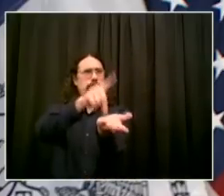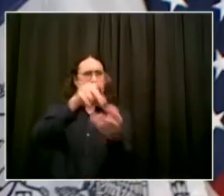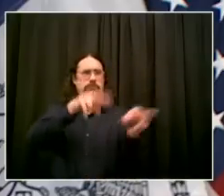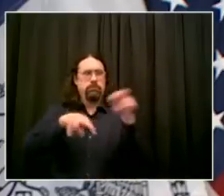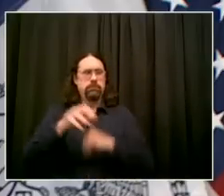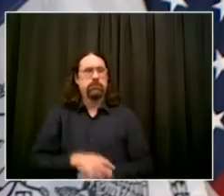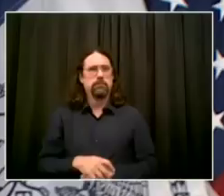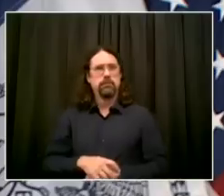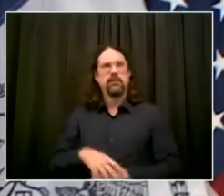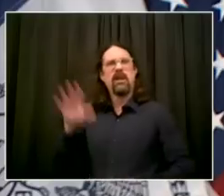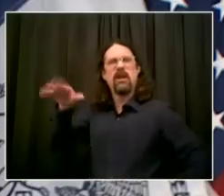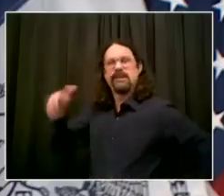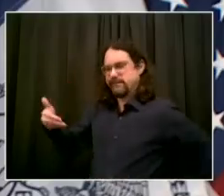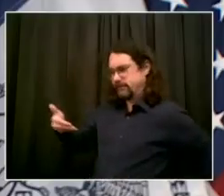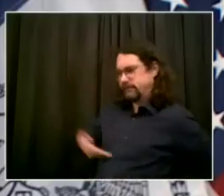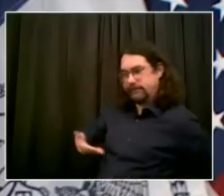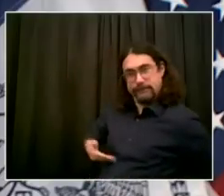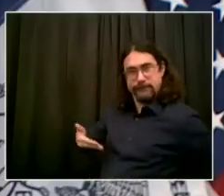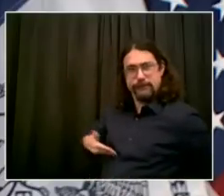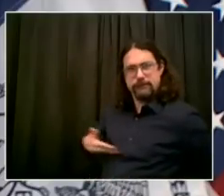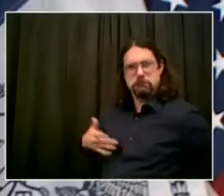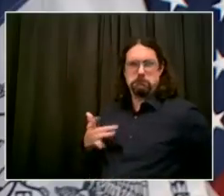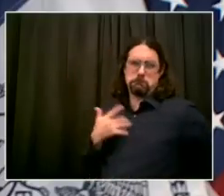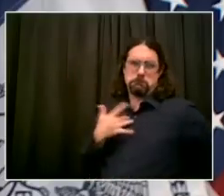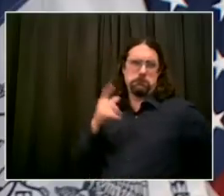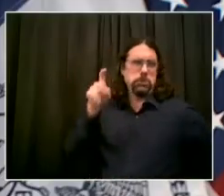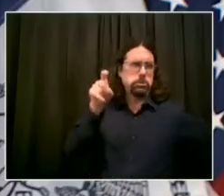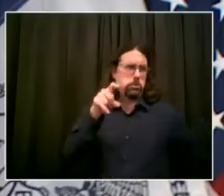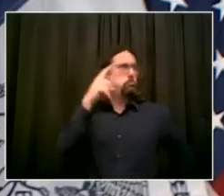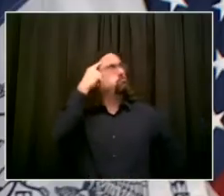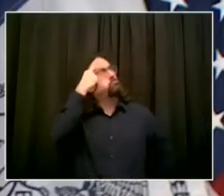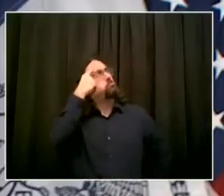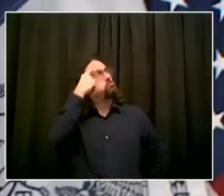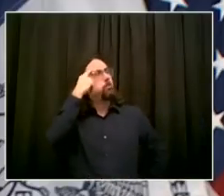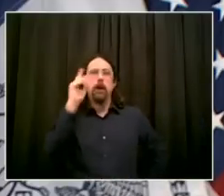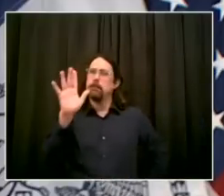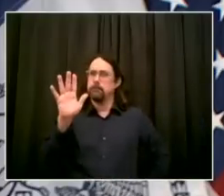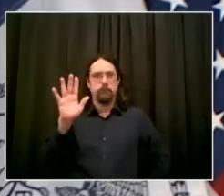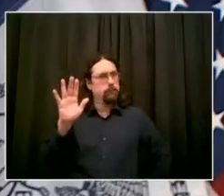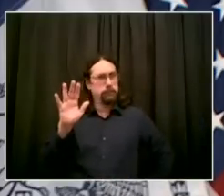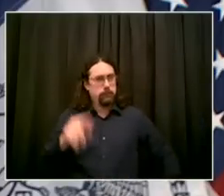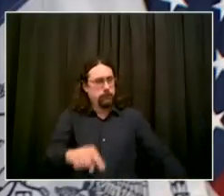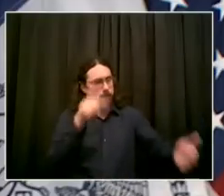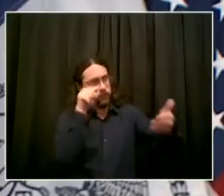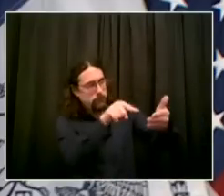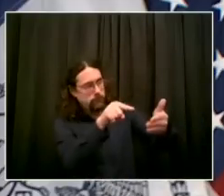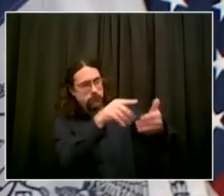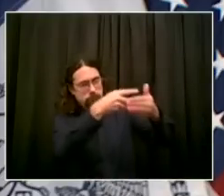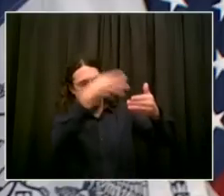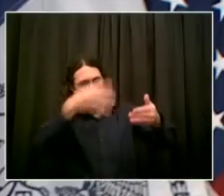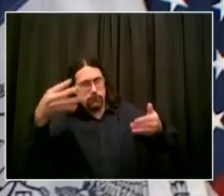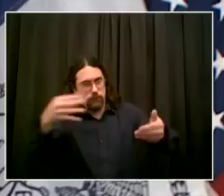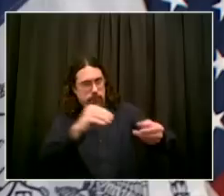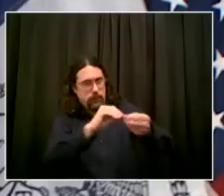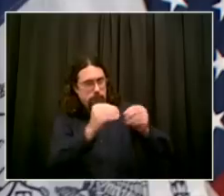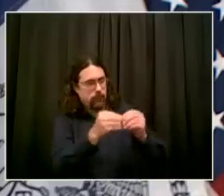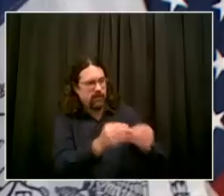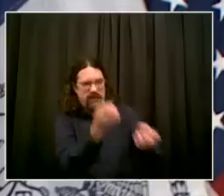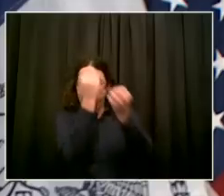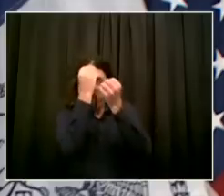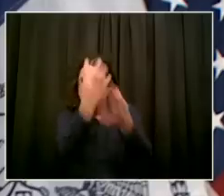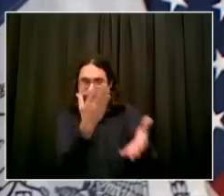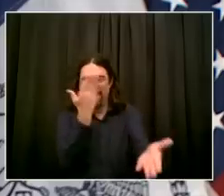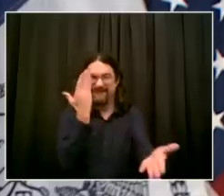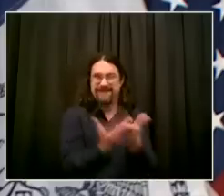City of the extraordinary diversity that makes up the city. Brooklyn and Queens, 2 of the most diverse places on earth.